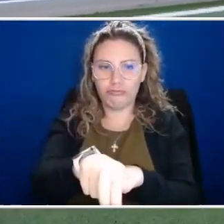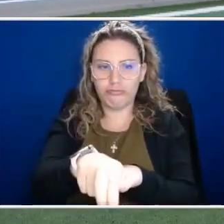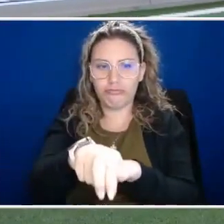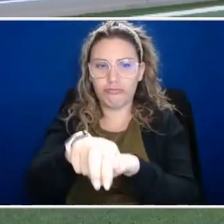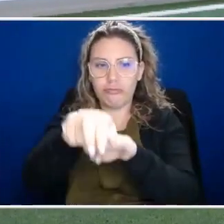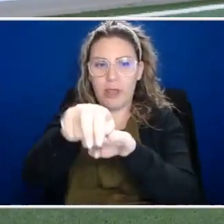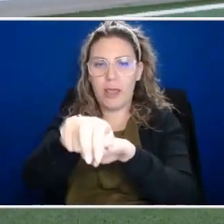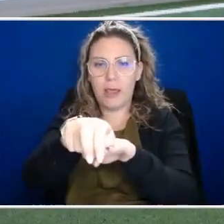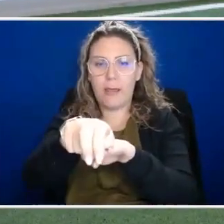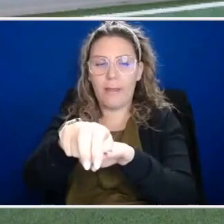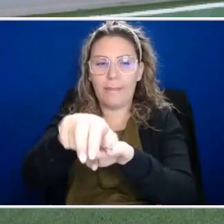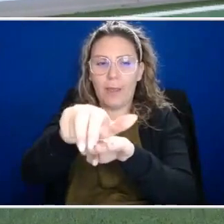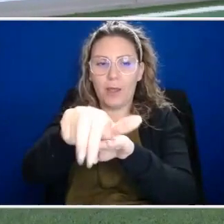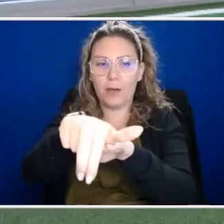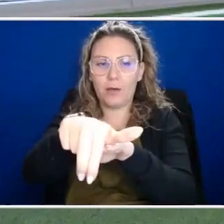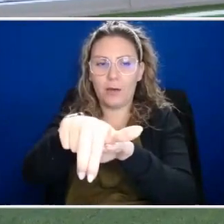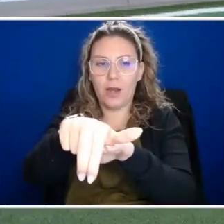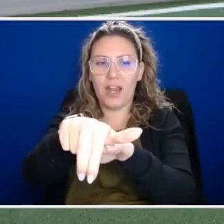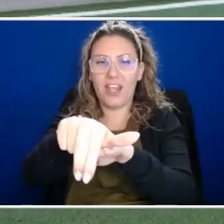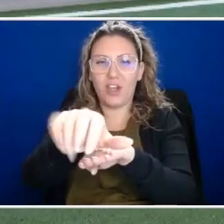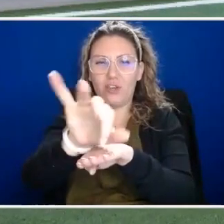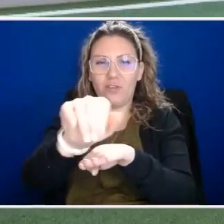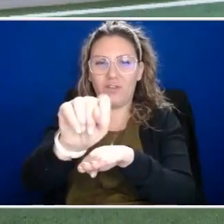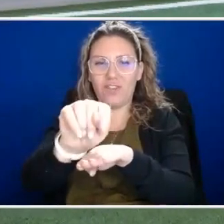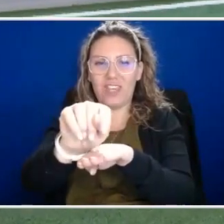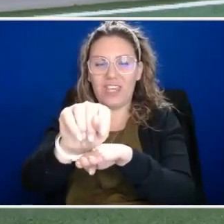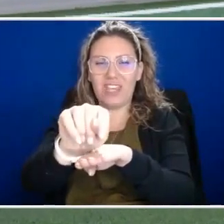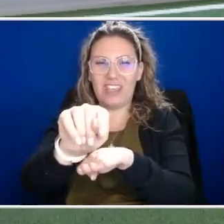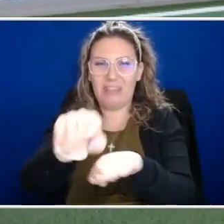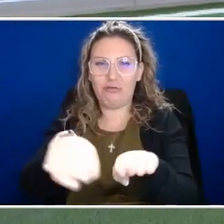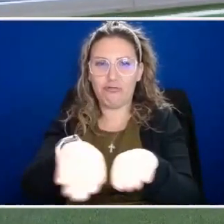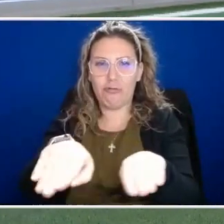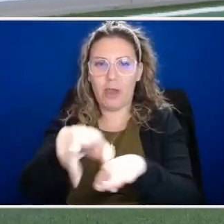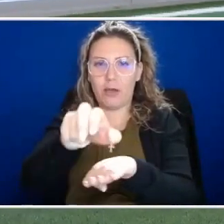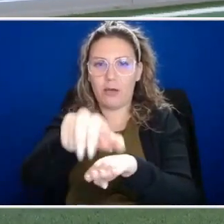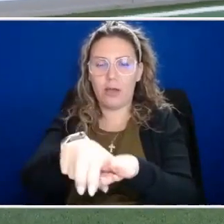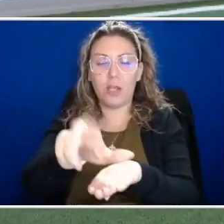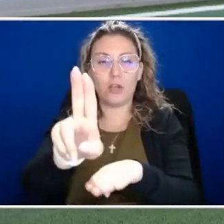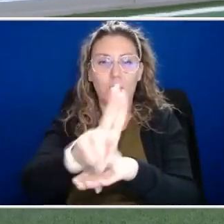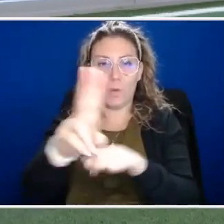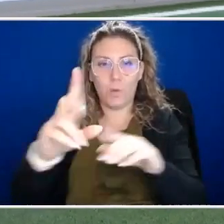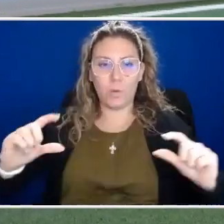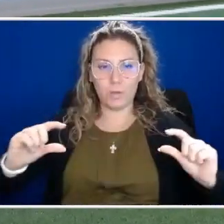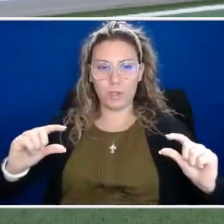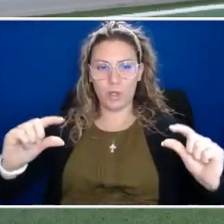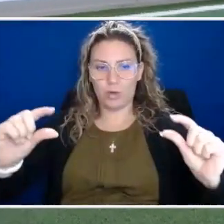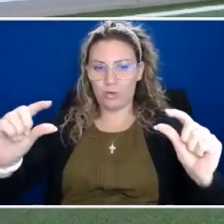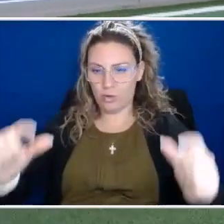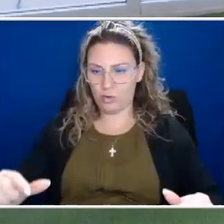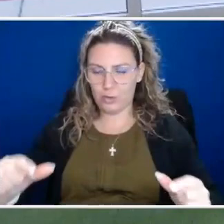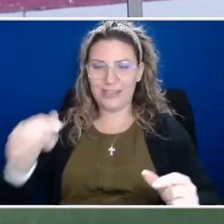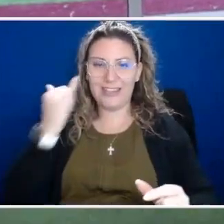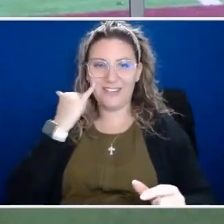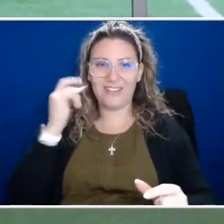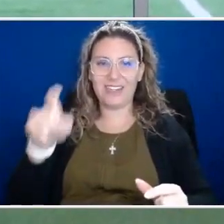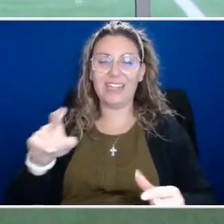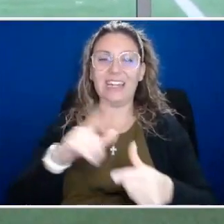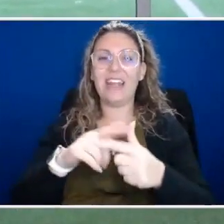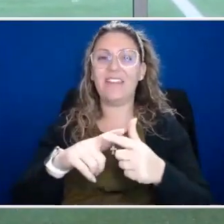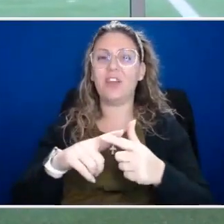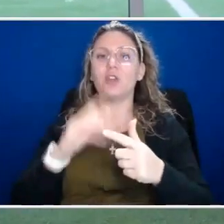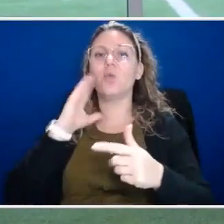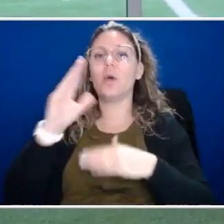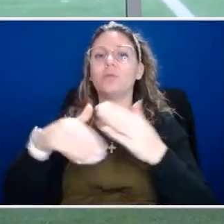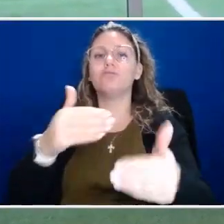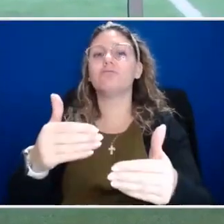the things if the armrest. Absolutely, yeah. Use Okay. the armrests if you need them. Try to progress to not using them. Or from there, just